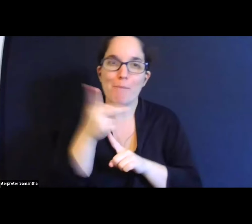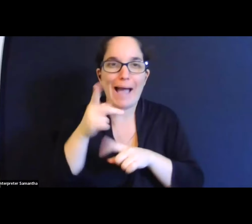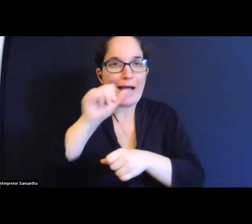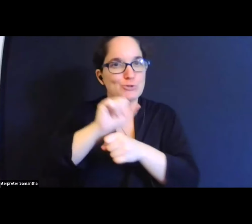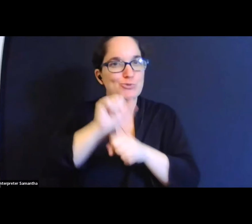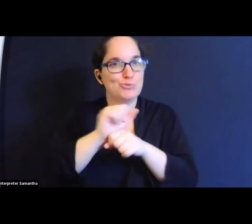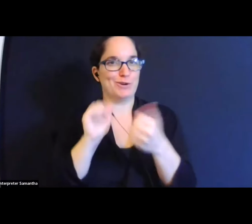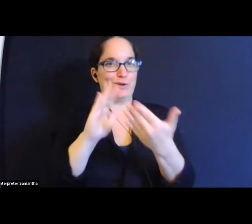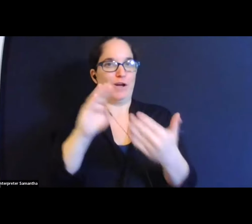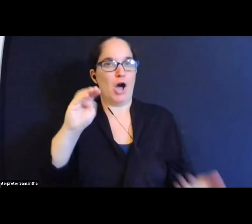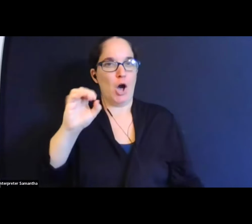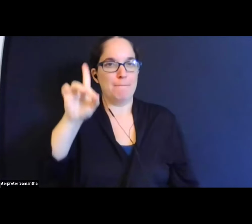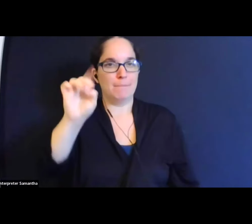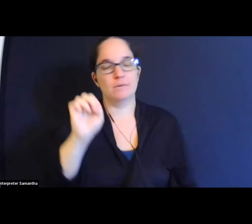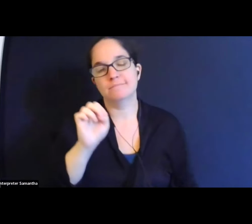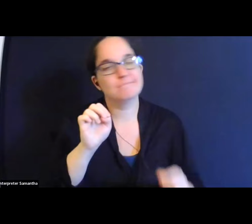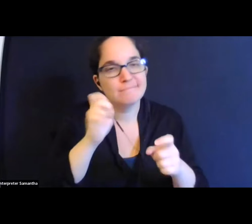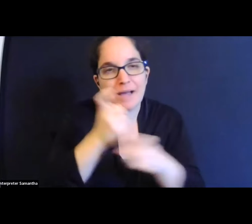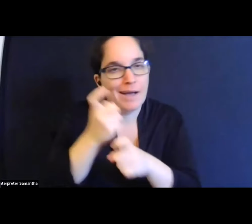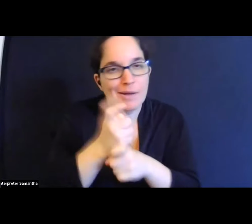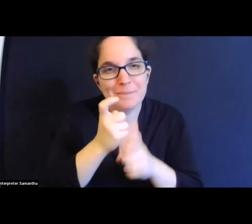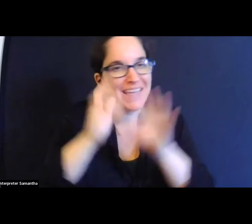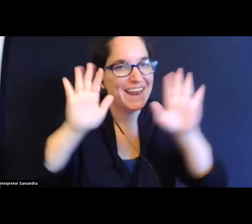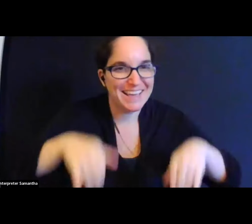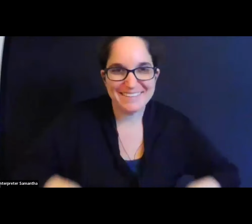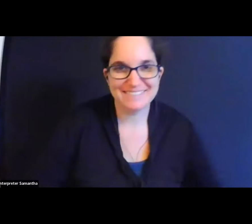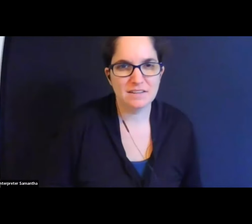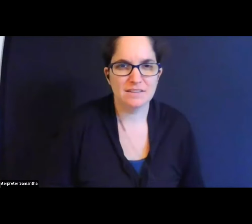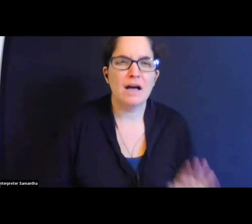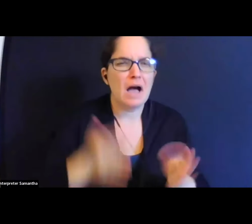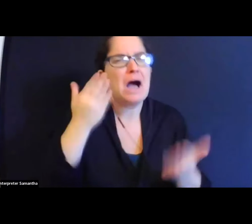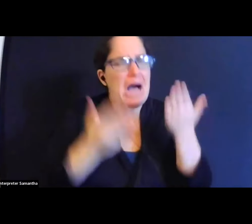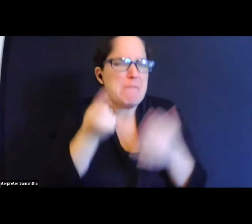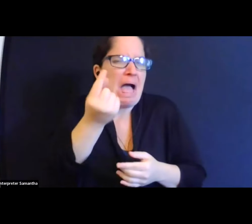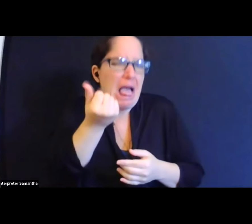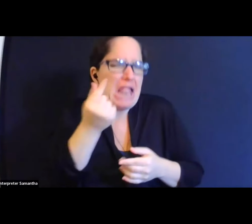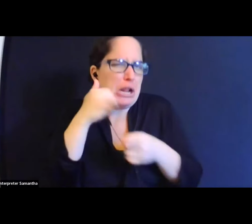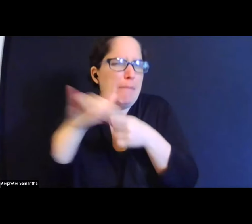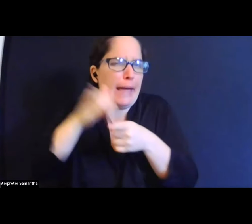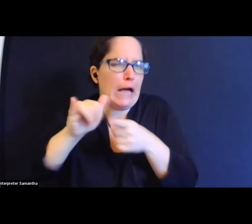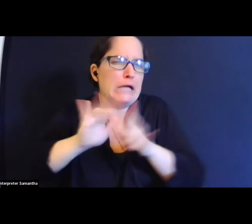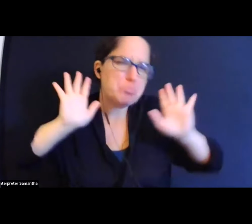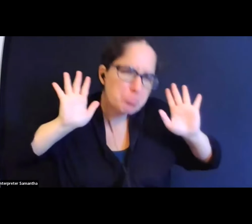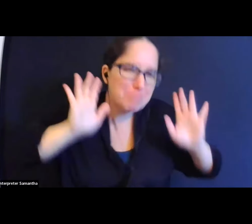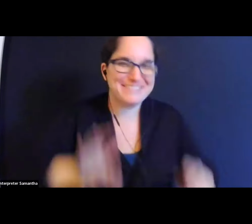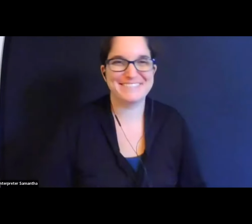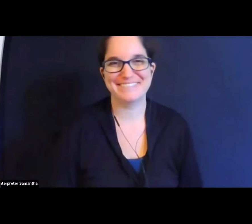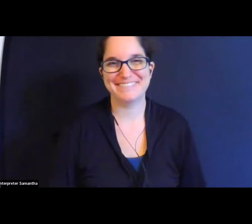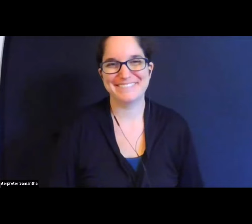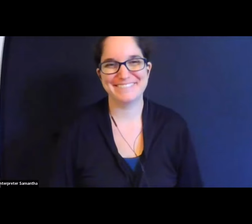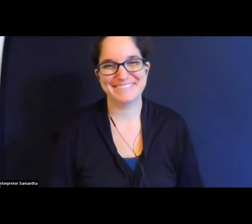today. Just kidding, Grant people, I won't cuss at all. I'll cuss a little. I